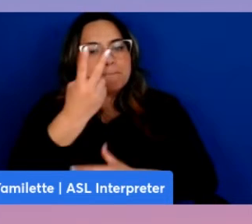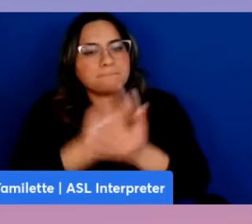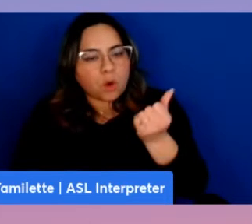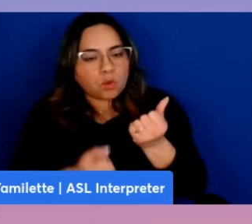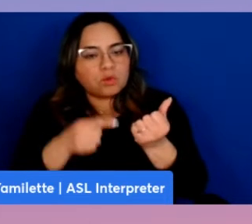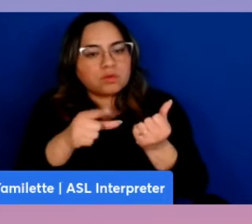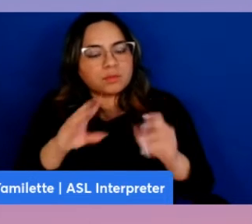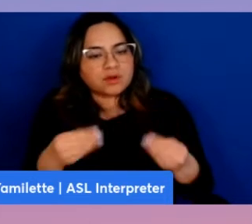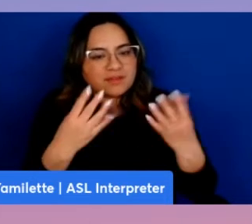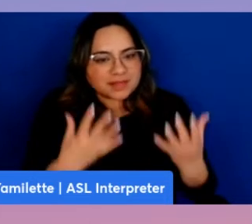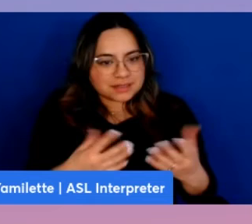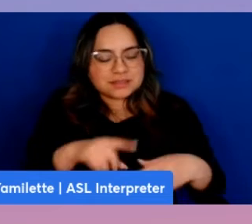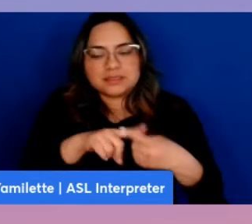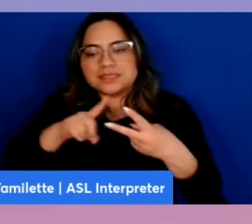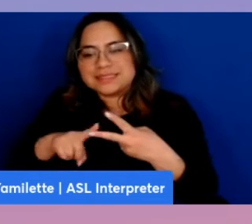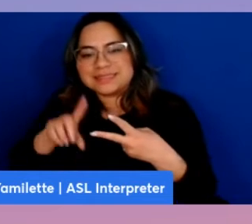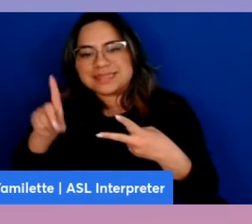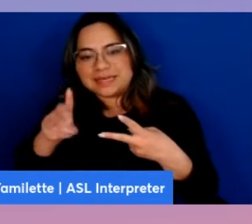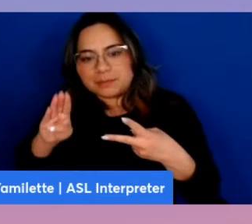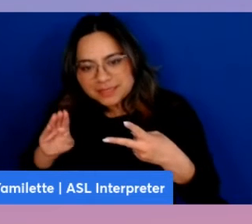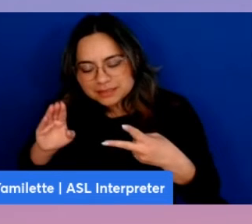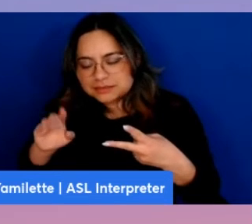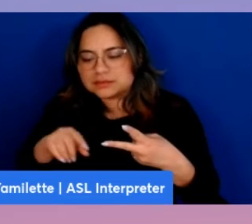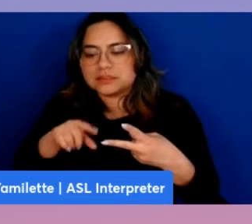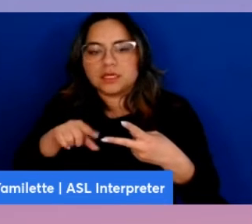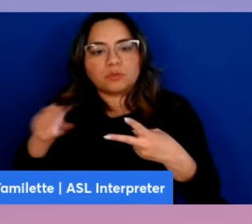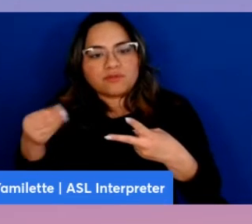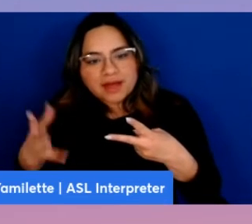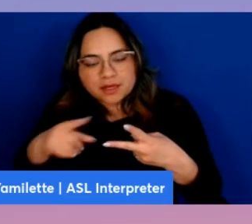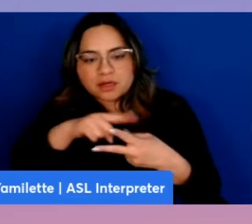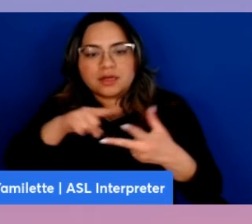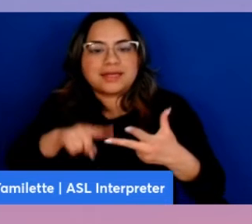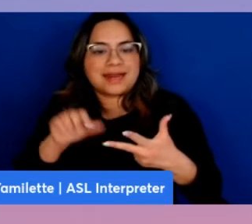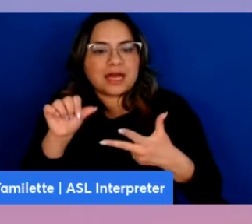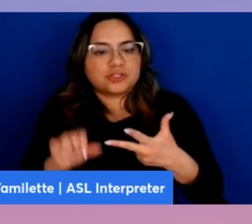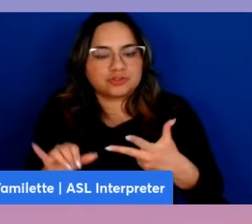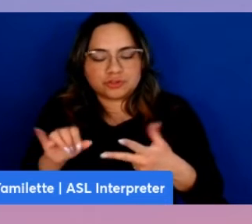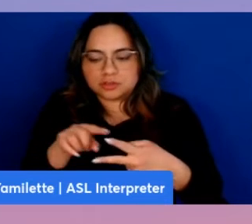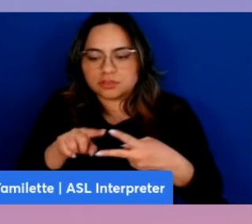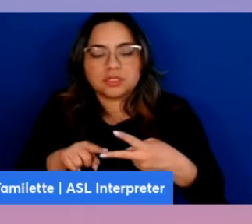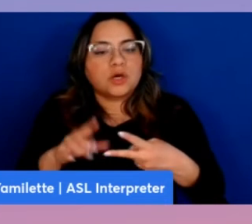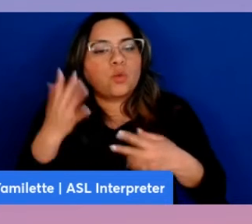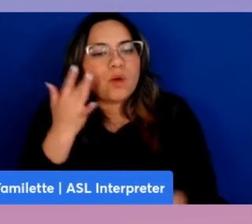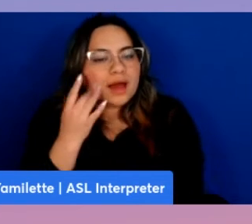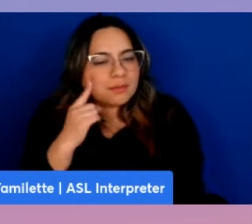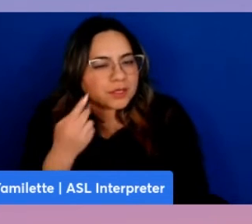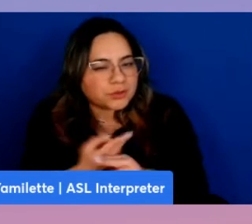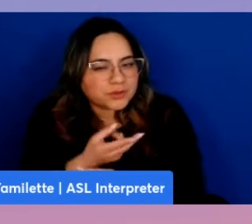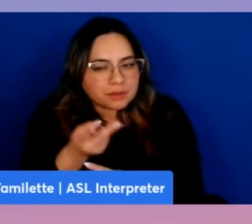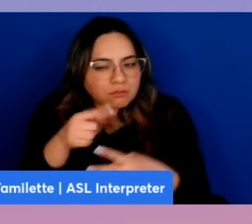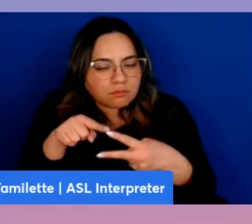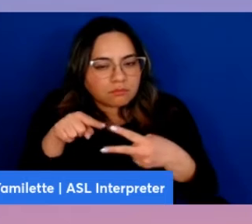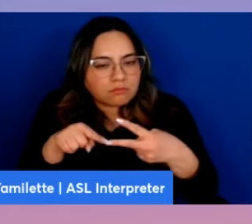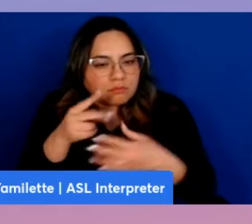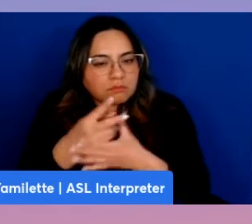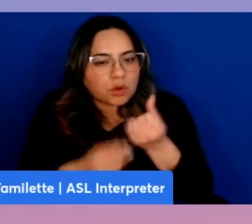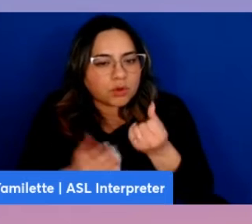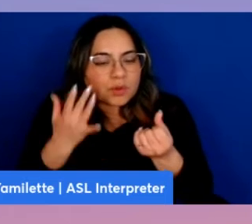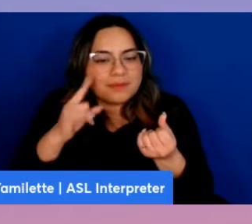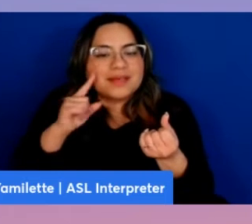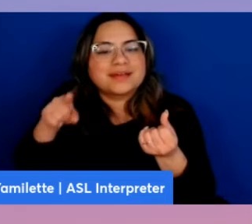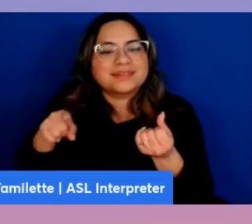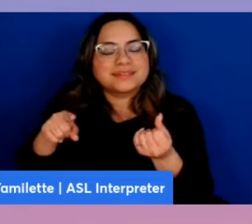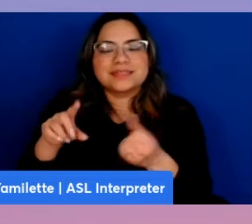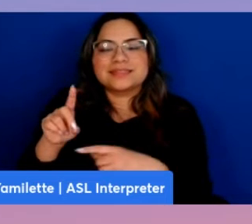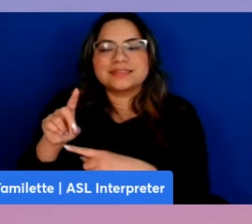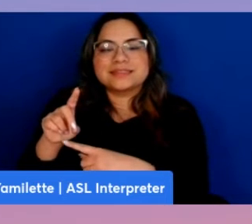Databricks provider, and I'm using the Azure RM provider. The reason I'm doing that is because once the Databricks workspace